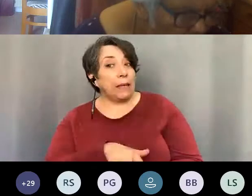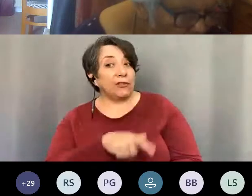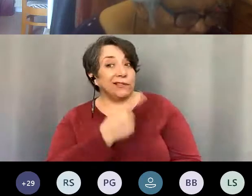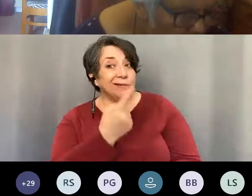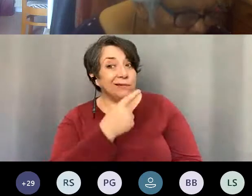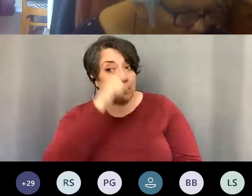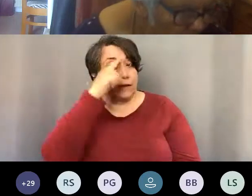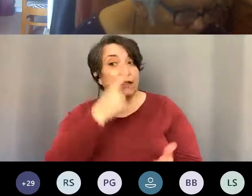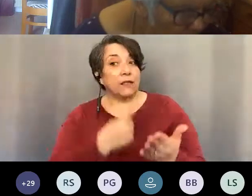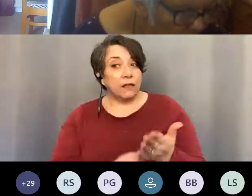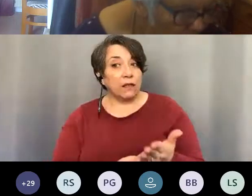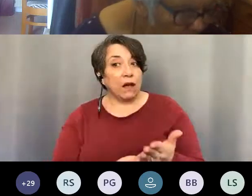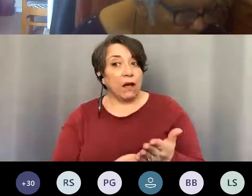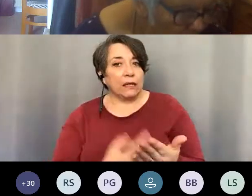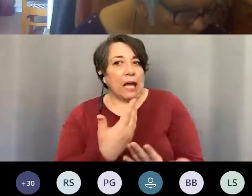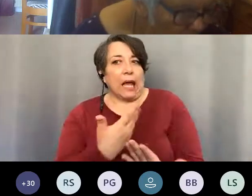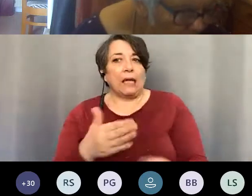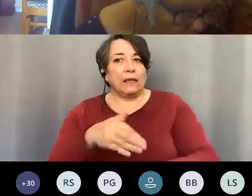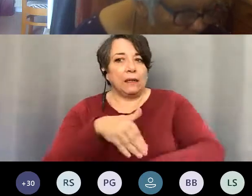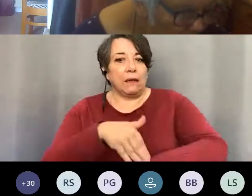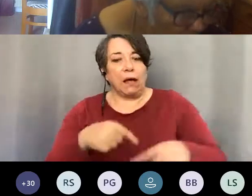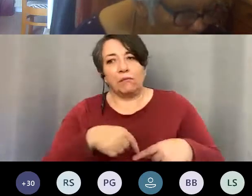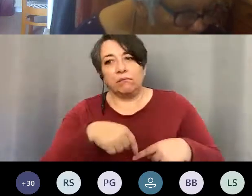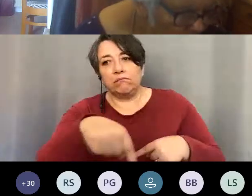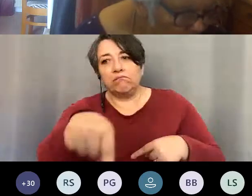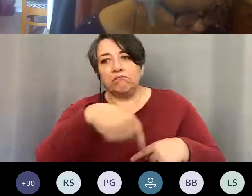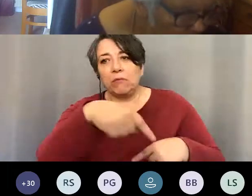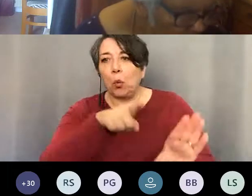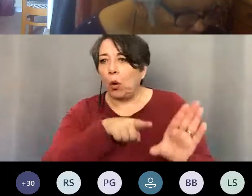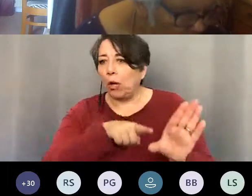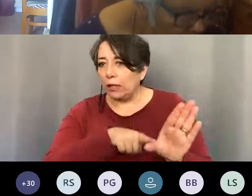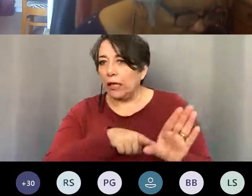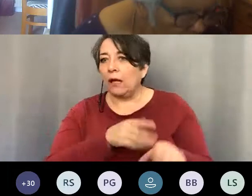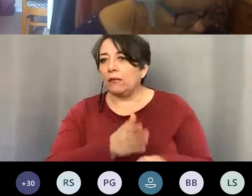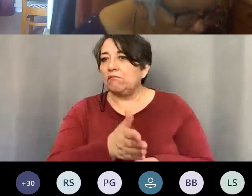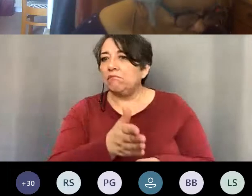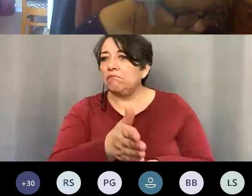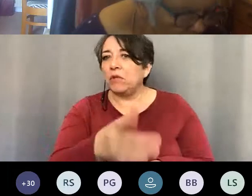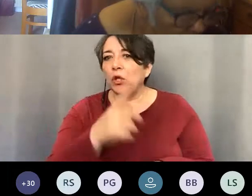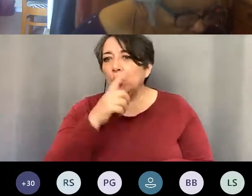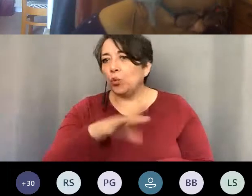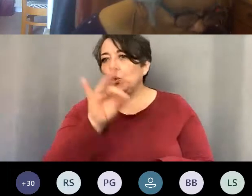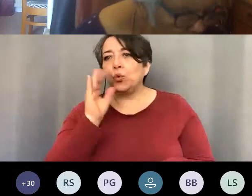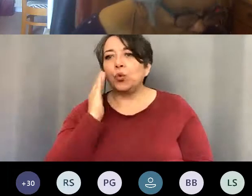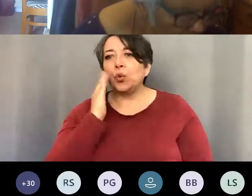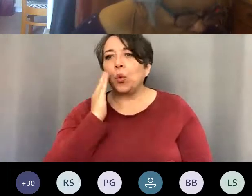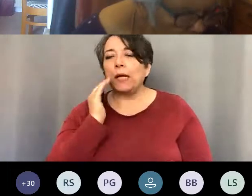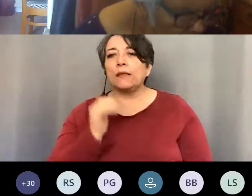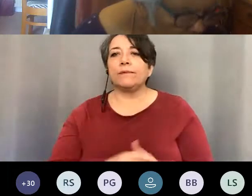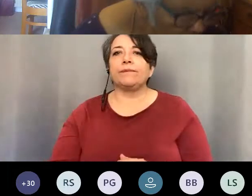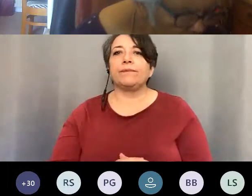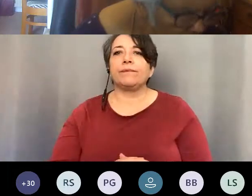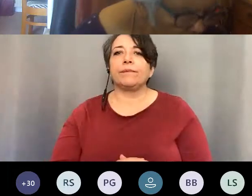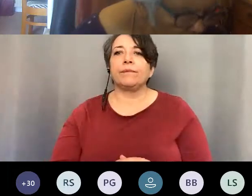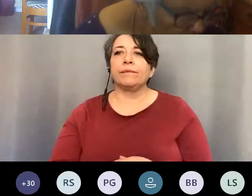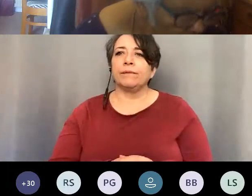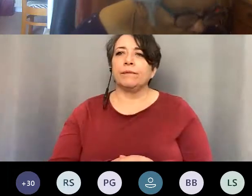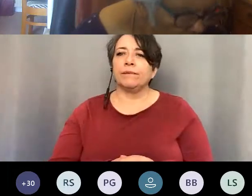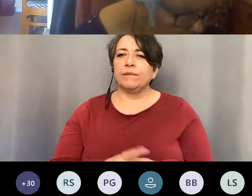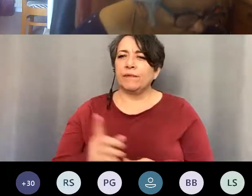next year, and it would have followed the pathway that you would have been previously on. Sorry, remind me what the second part of the question